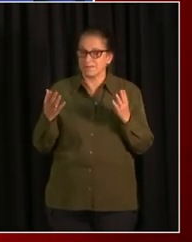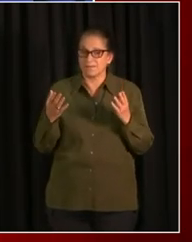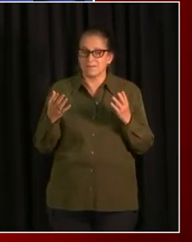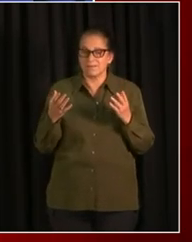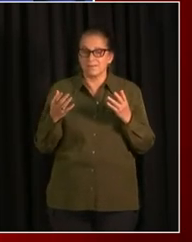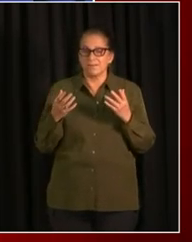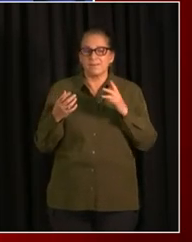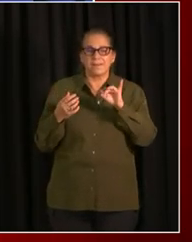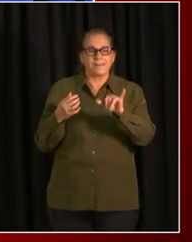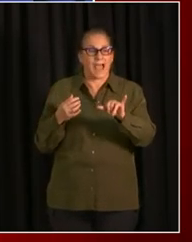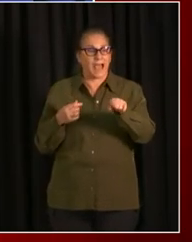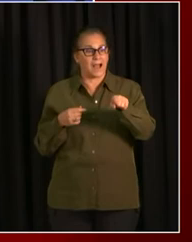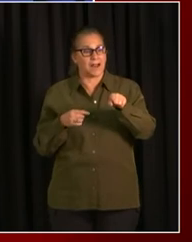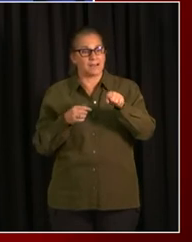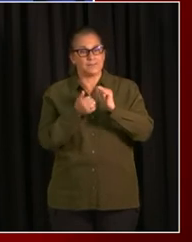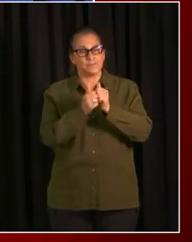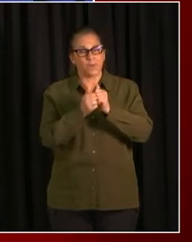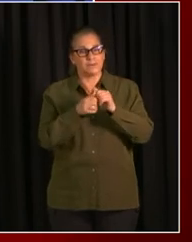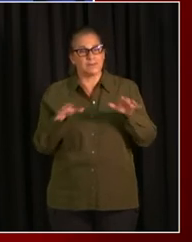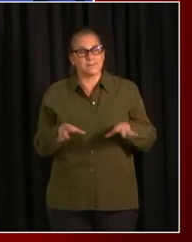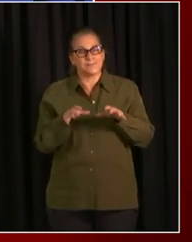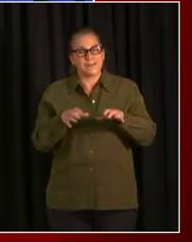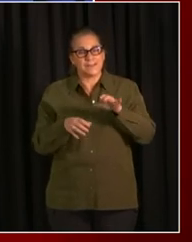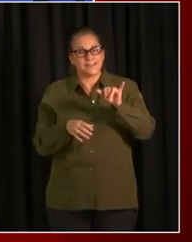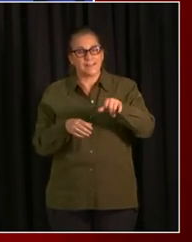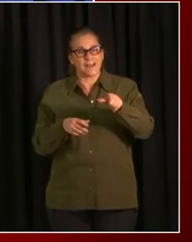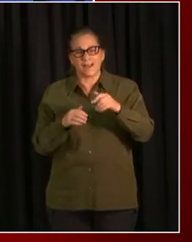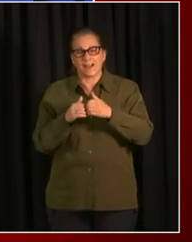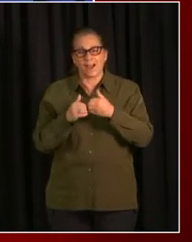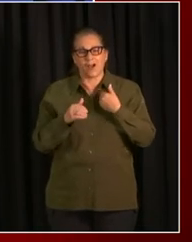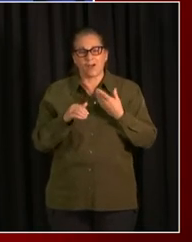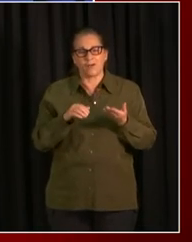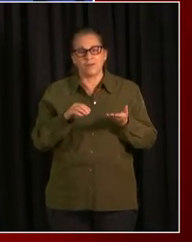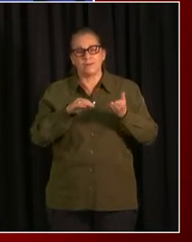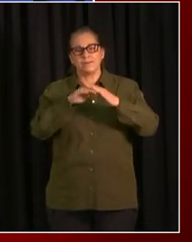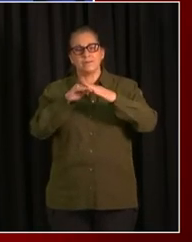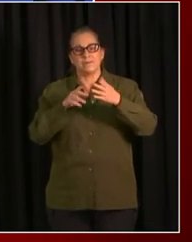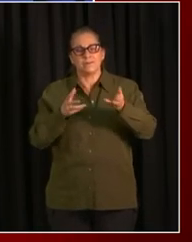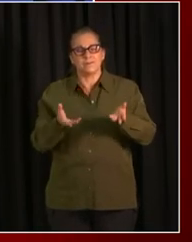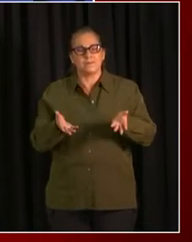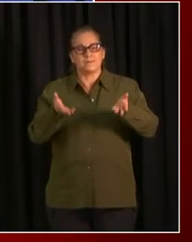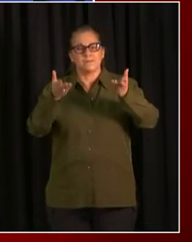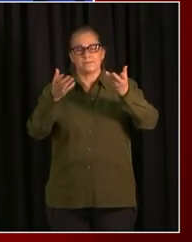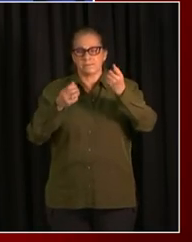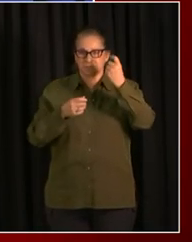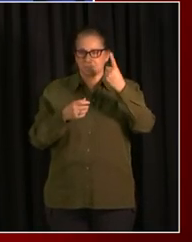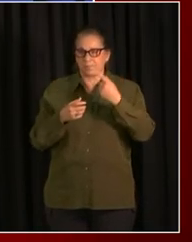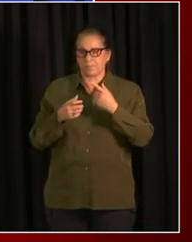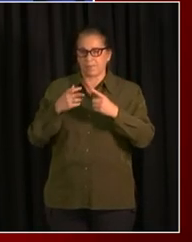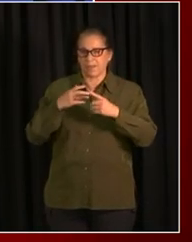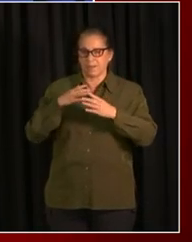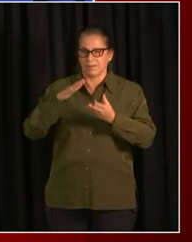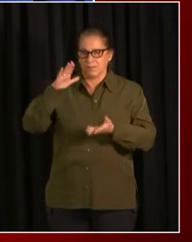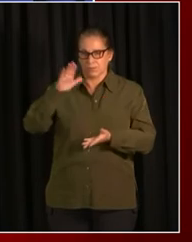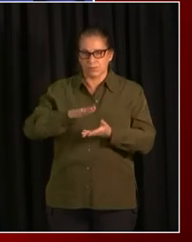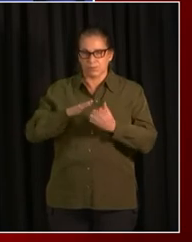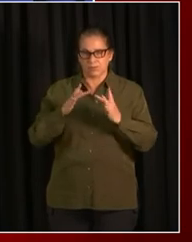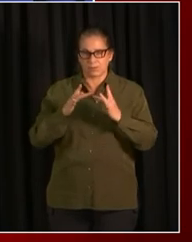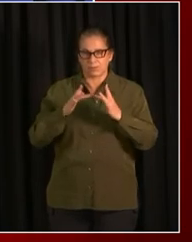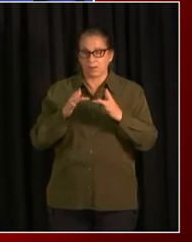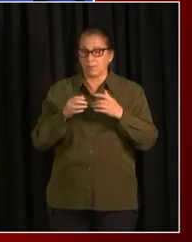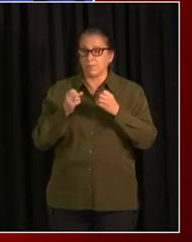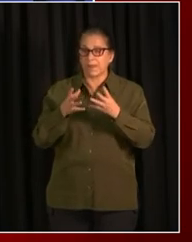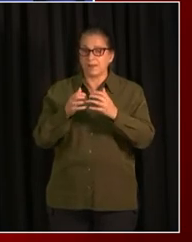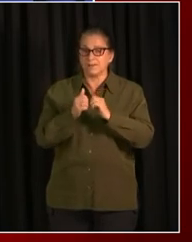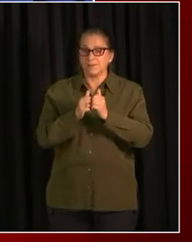do we ensure that some of the higher contact sports like soccer, basketball, or football can be